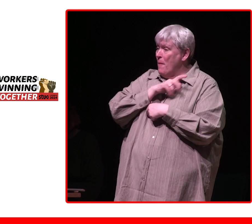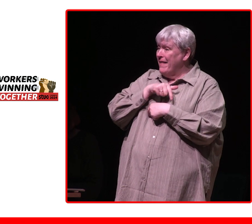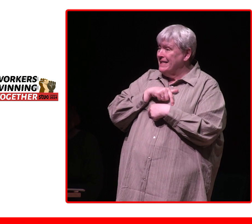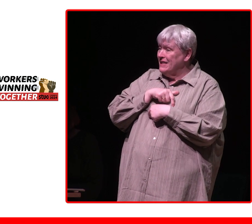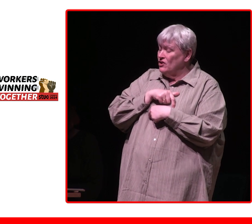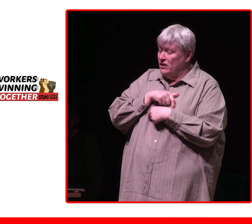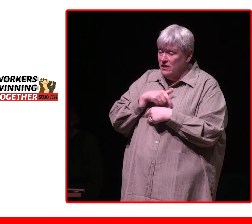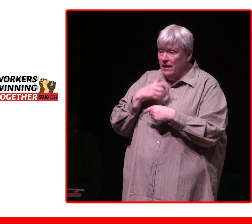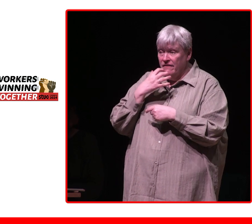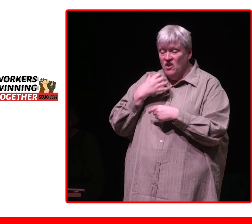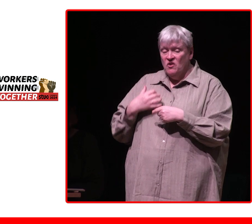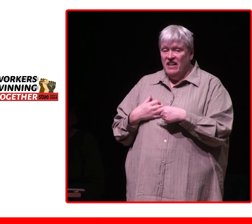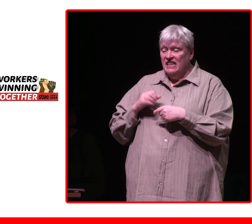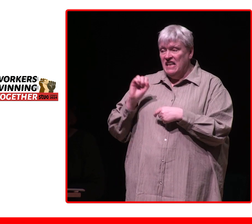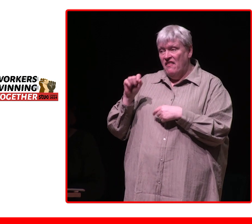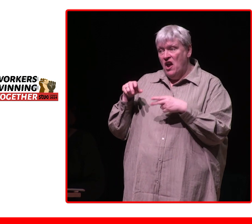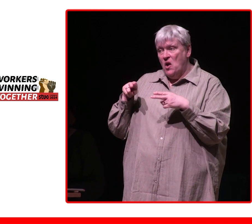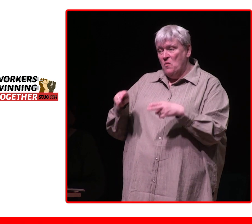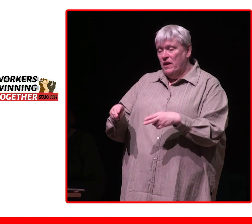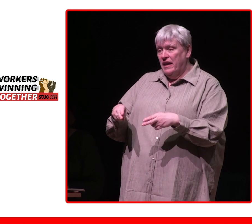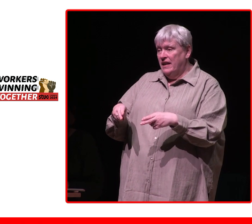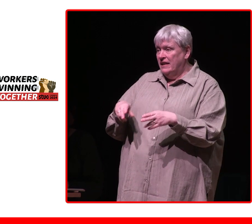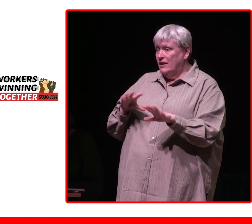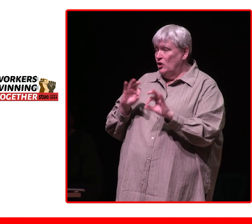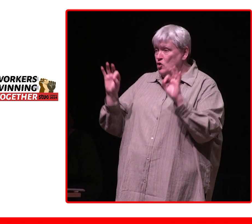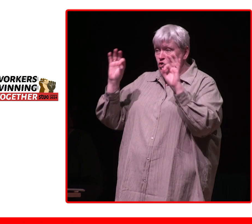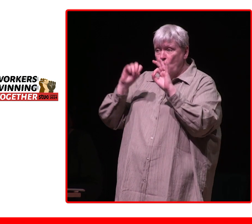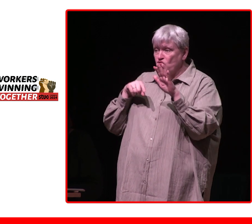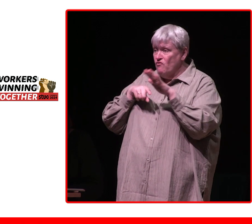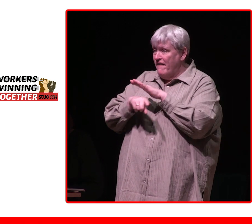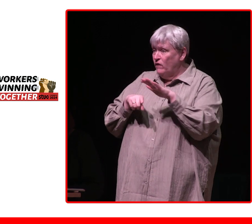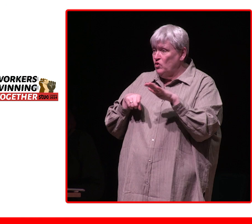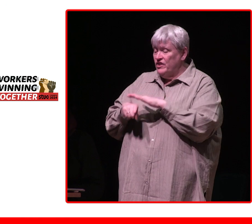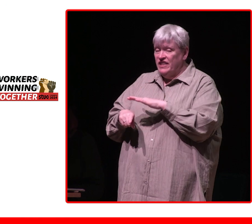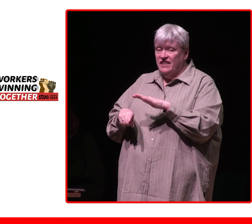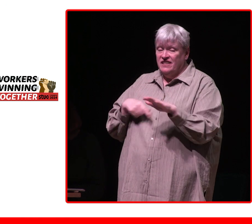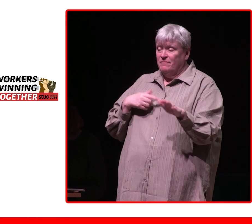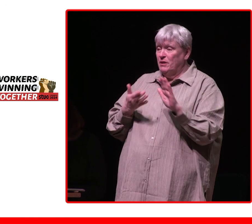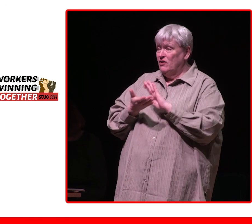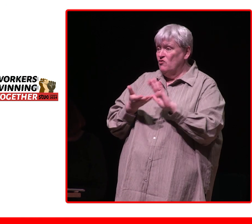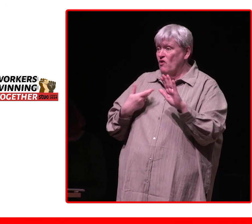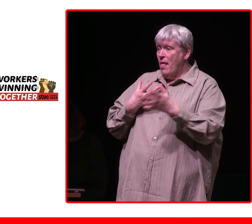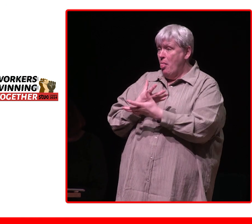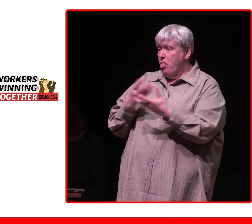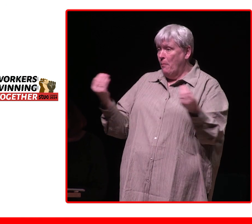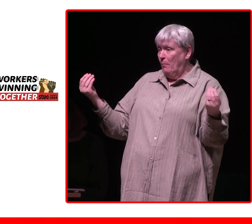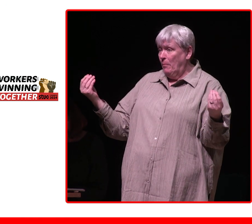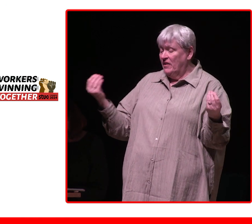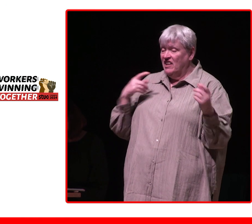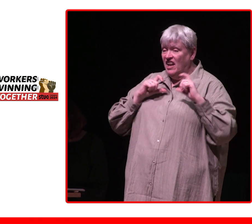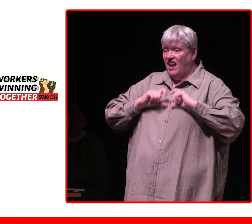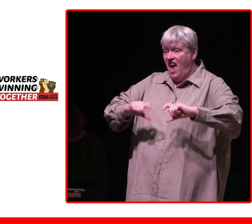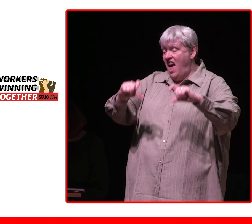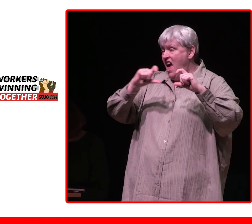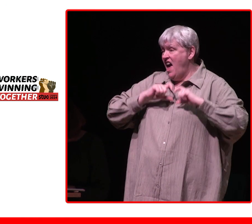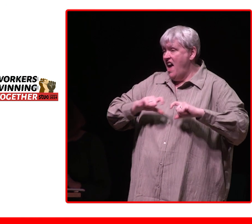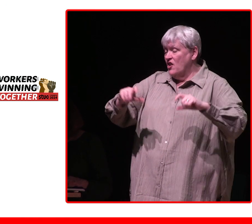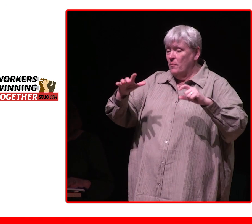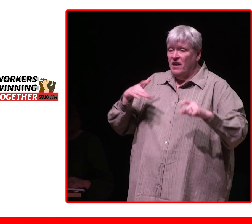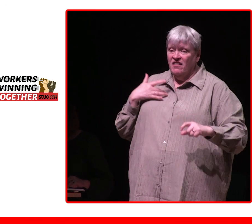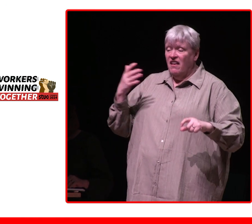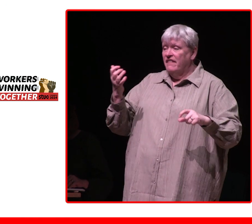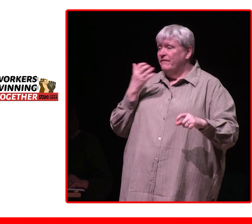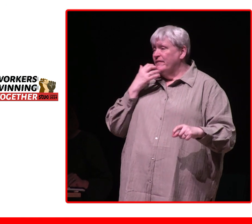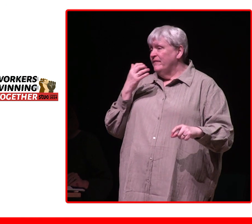if the Israelis get their way, there's no refugees, there's no right of return, and they can just carry on making life